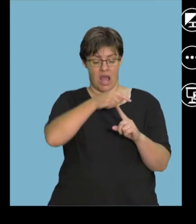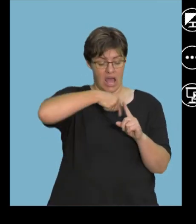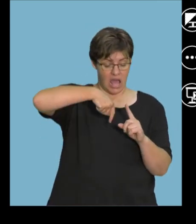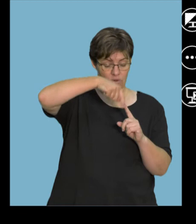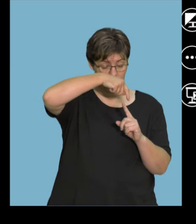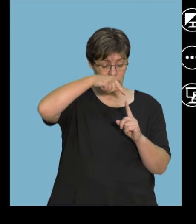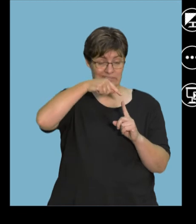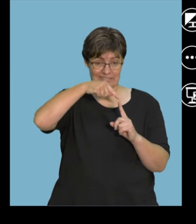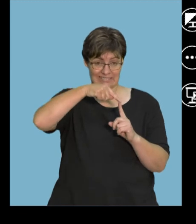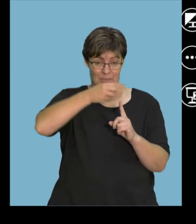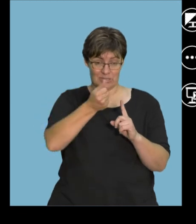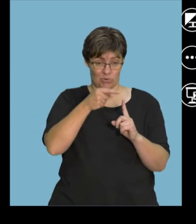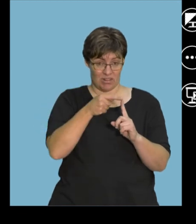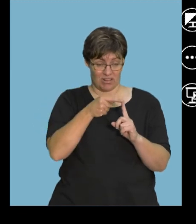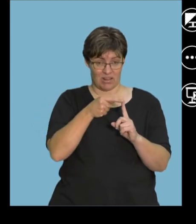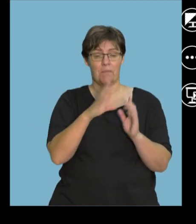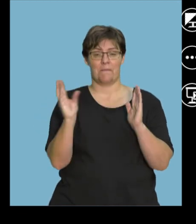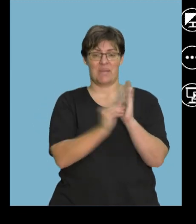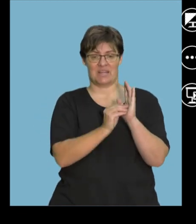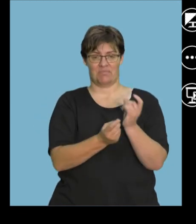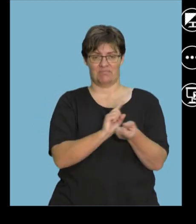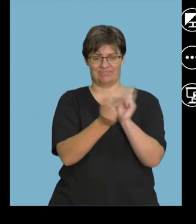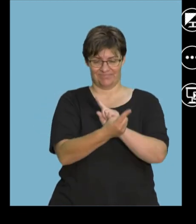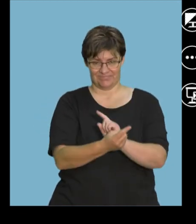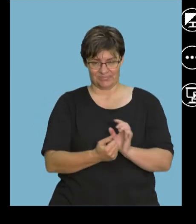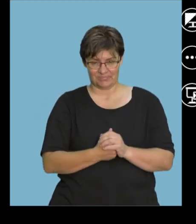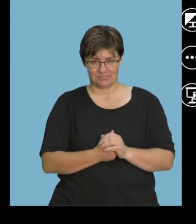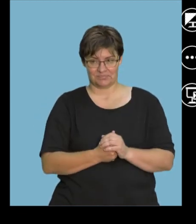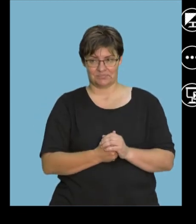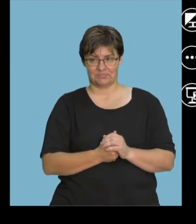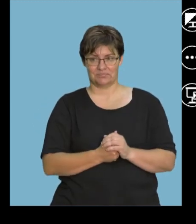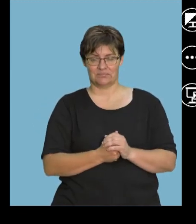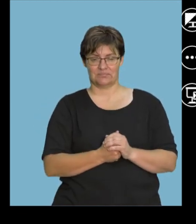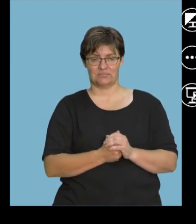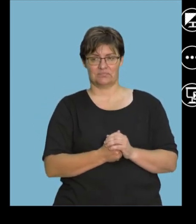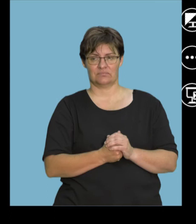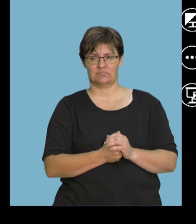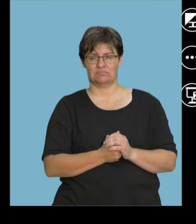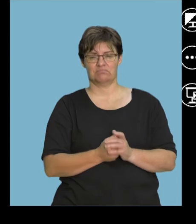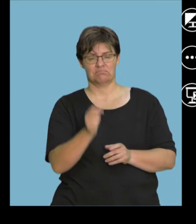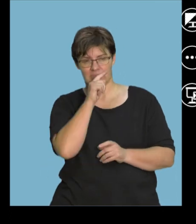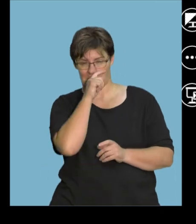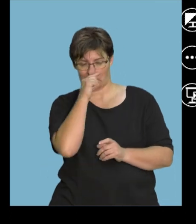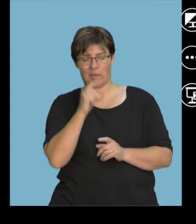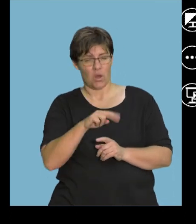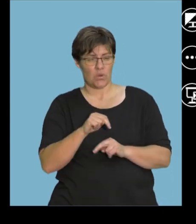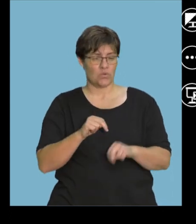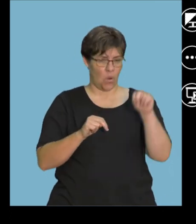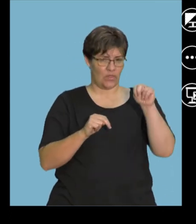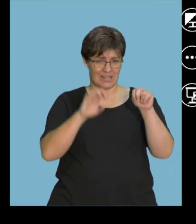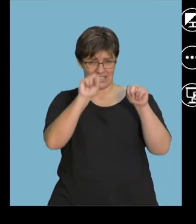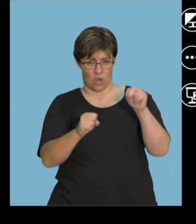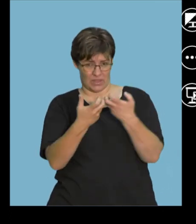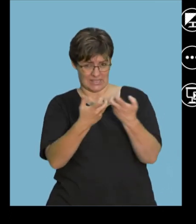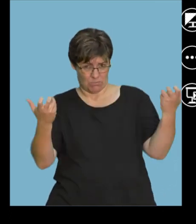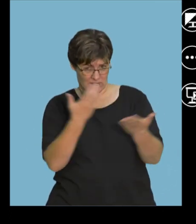that around that material, it becomes magnetic, right? Okay. Now, can you